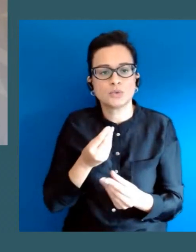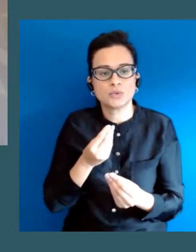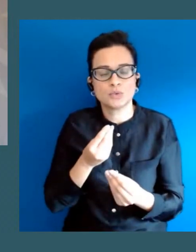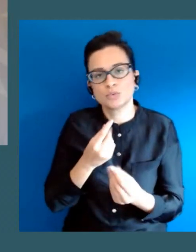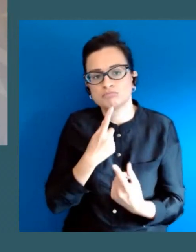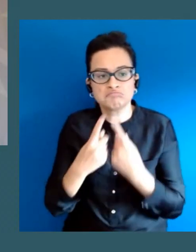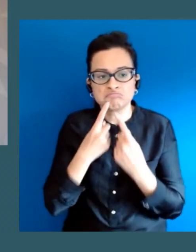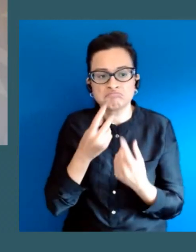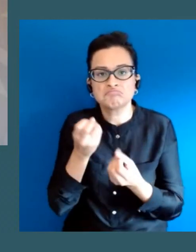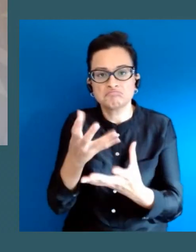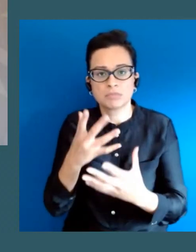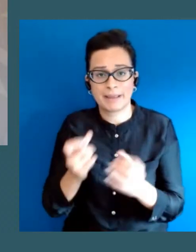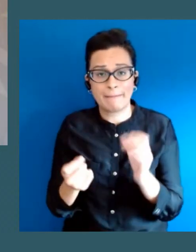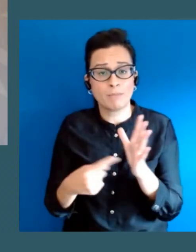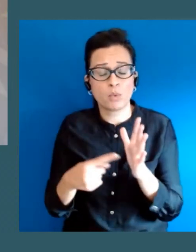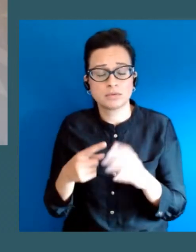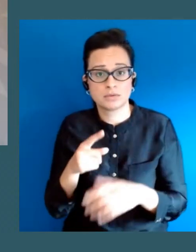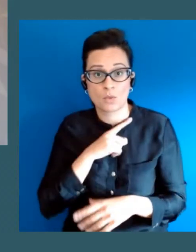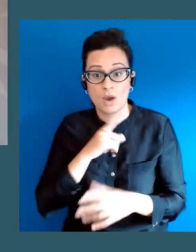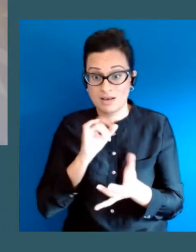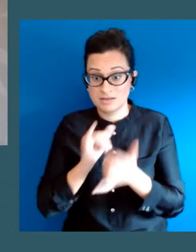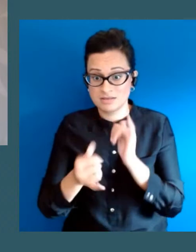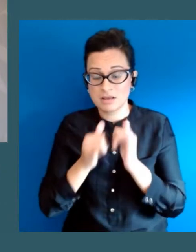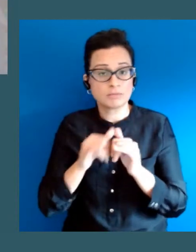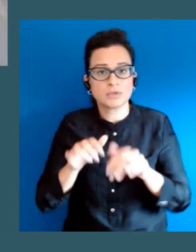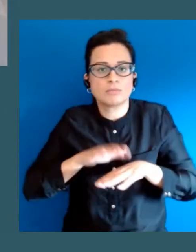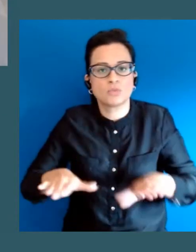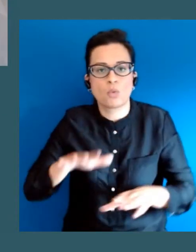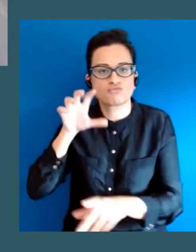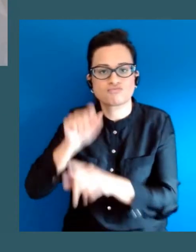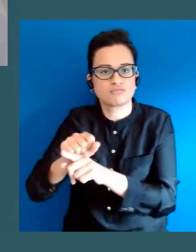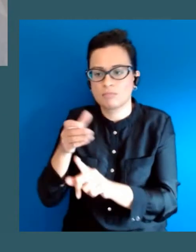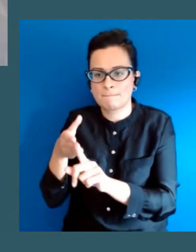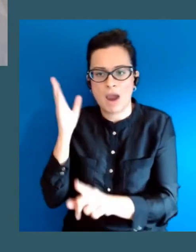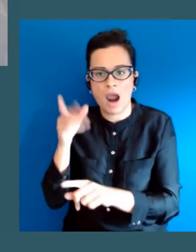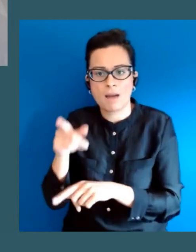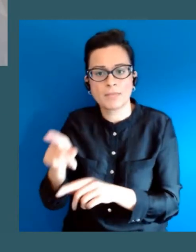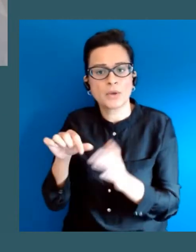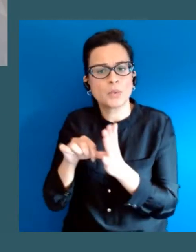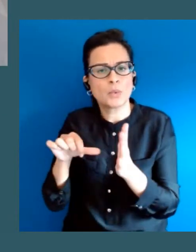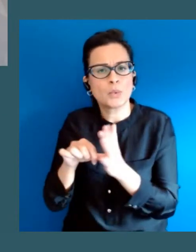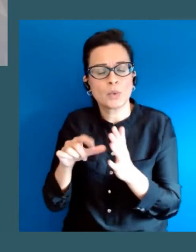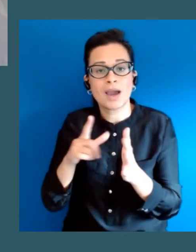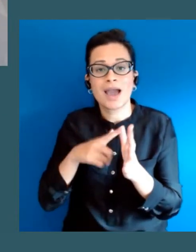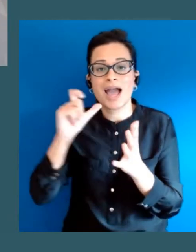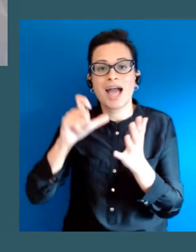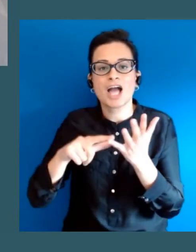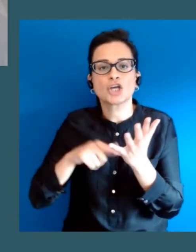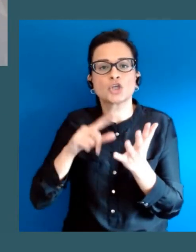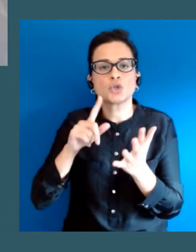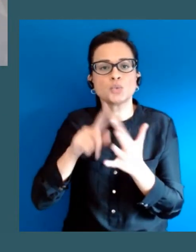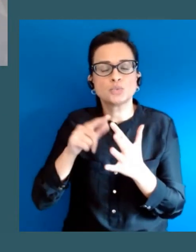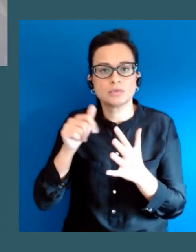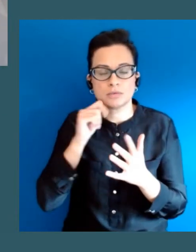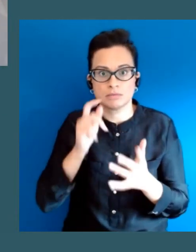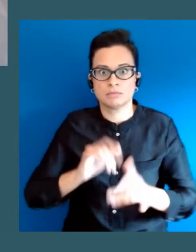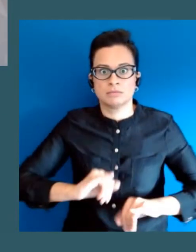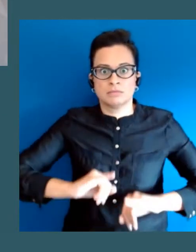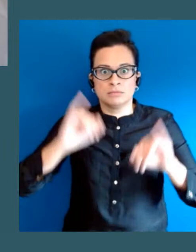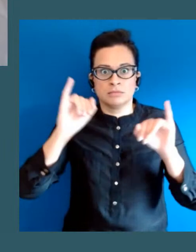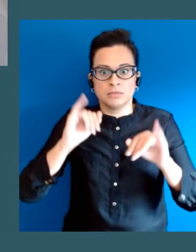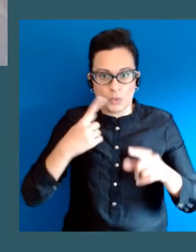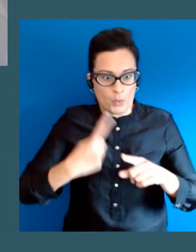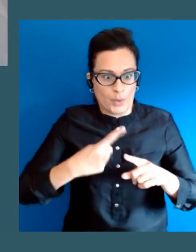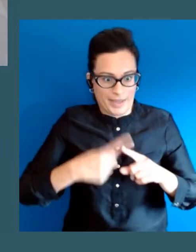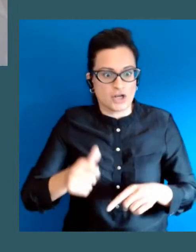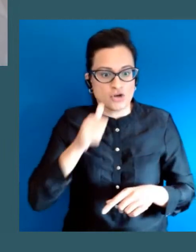important that sometimes it is unrecognised, and it is difficult to know, but acute we would know very quickly, in the sense of